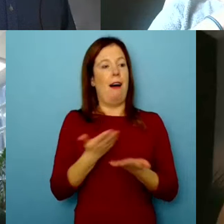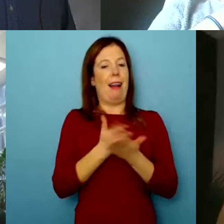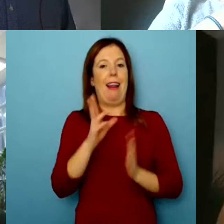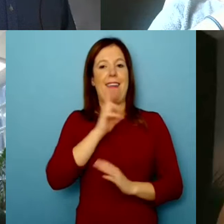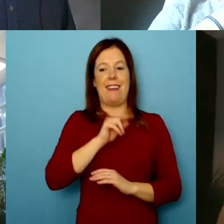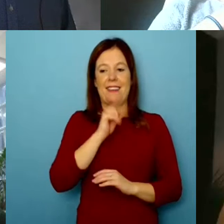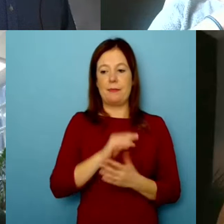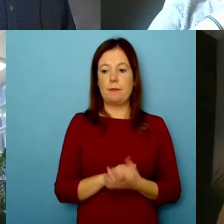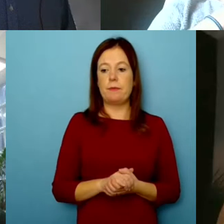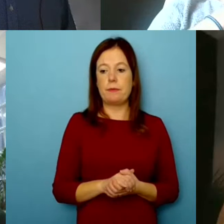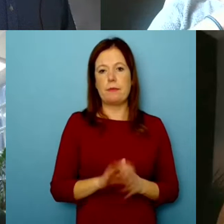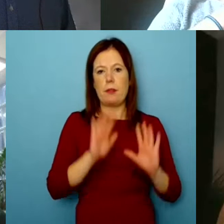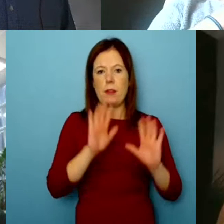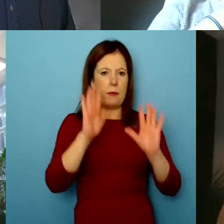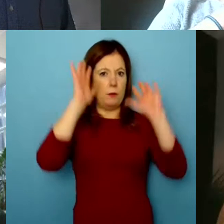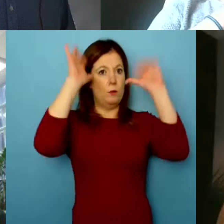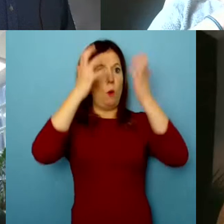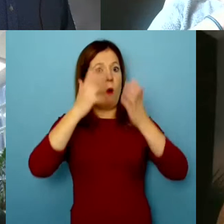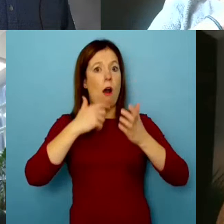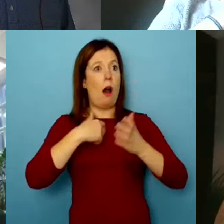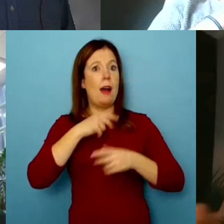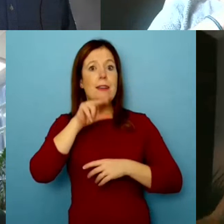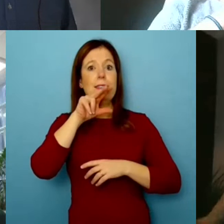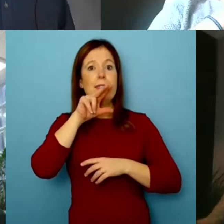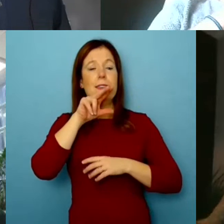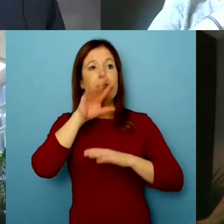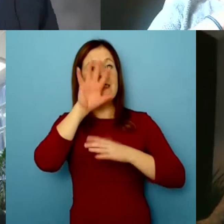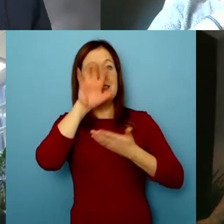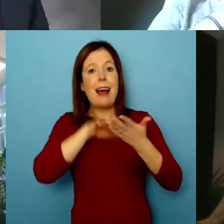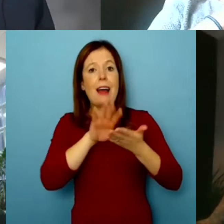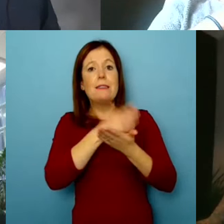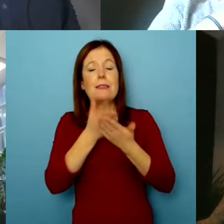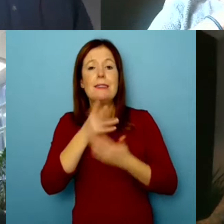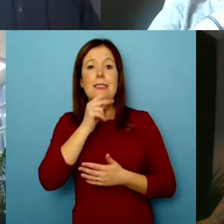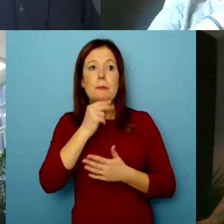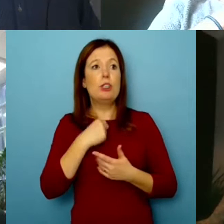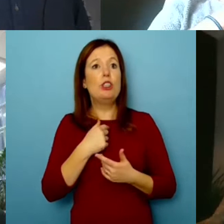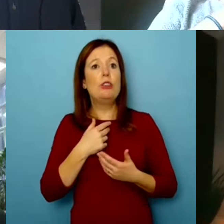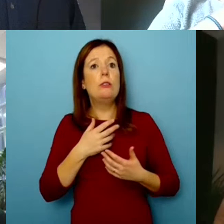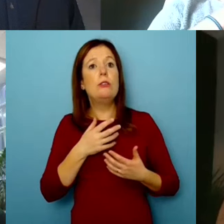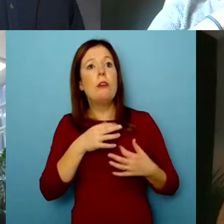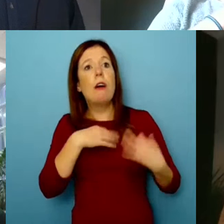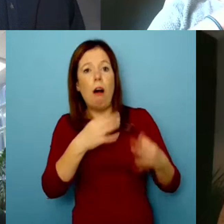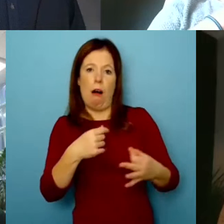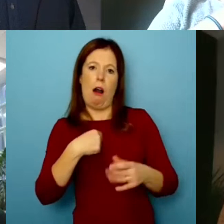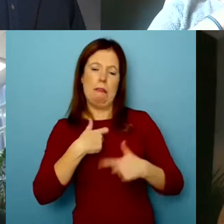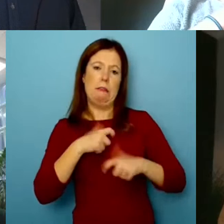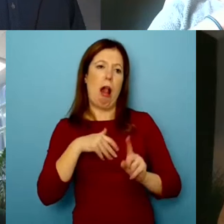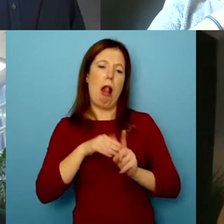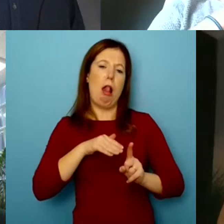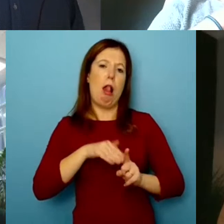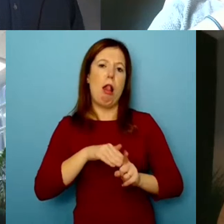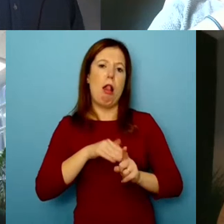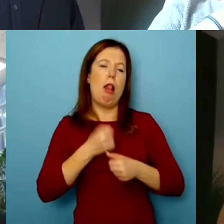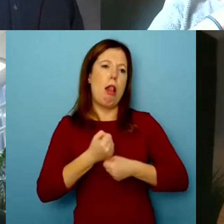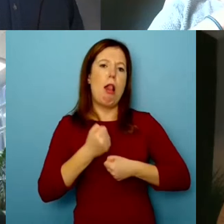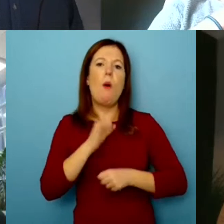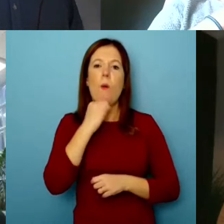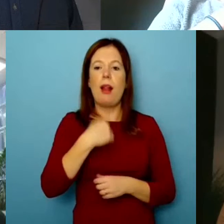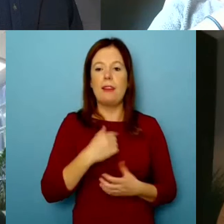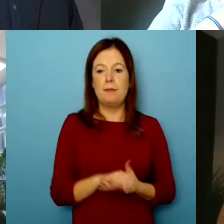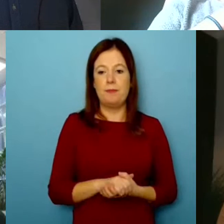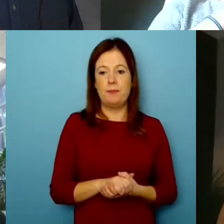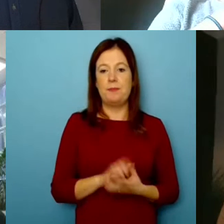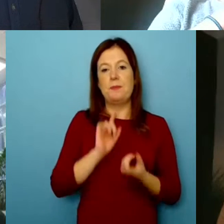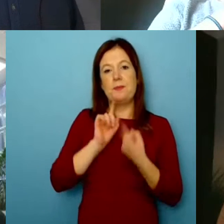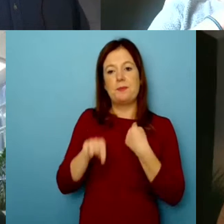I will continue to be pushing for text-to-speech on all TVs, and I'll let you know where we get to. Thank you, Olivia. And I think